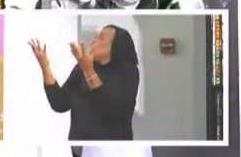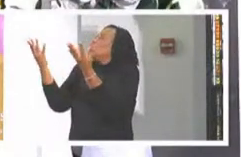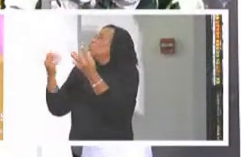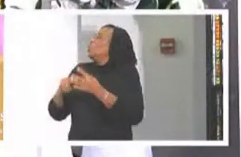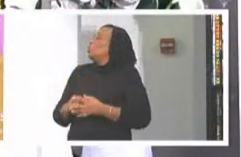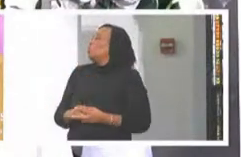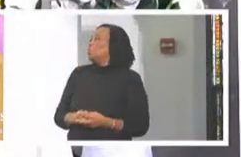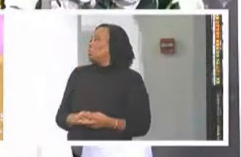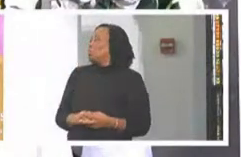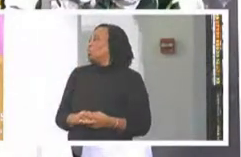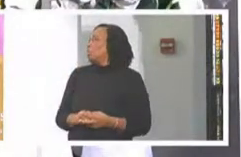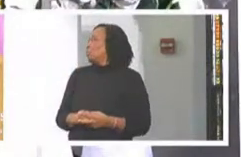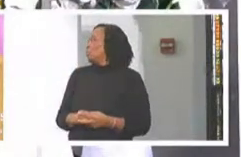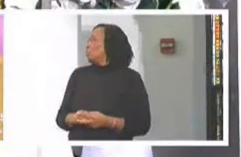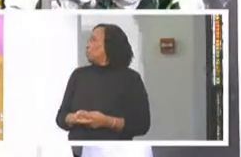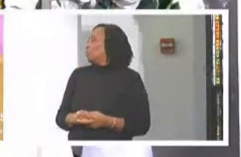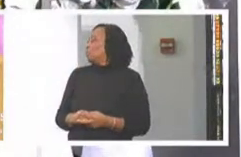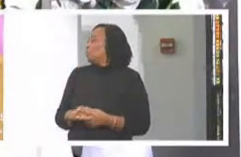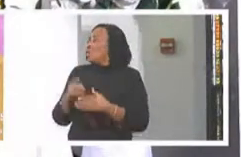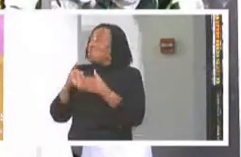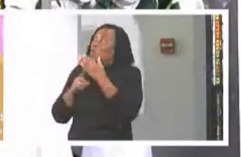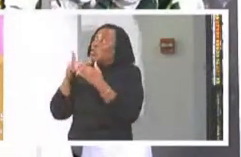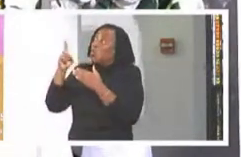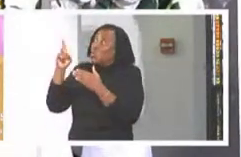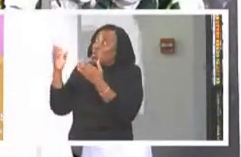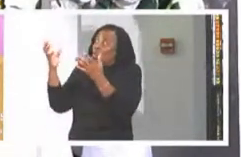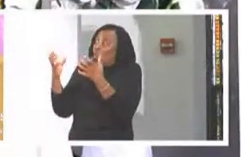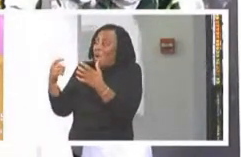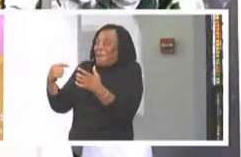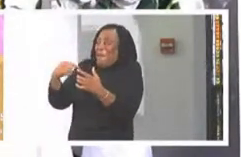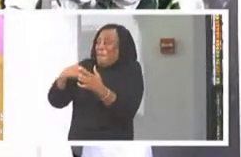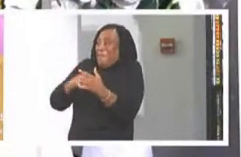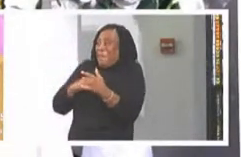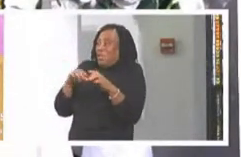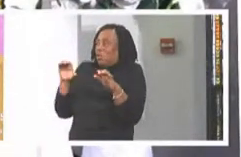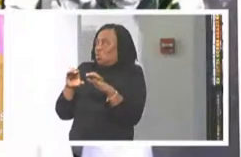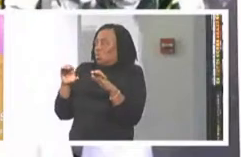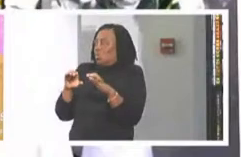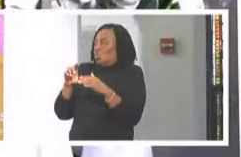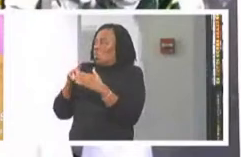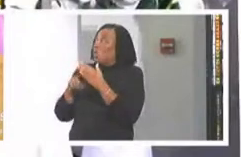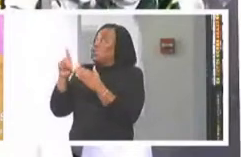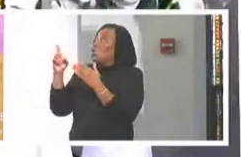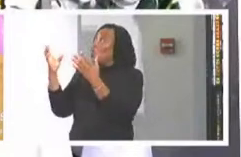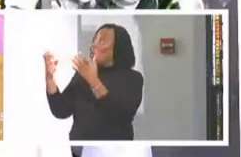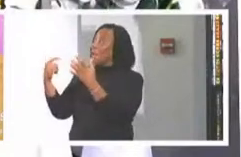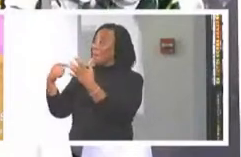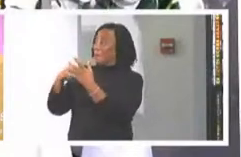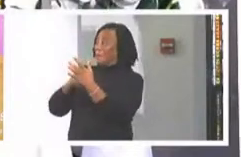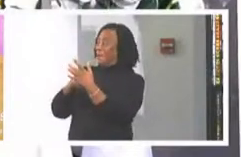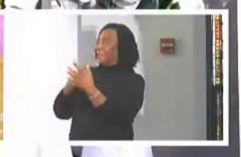it? What do you want me to do? What do you want me to say? Sometimes